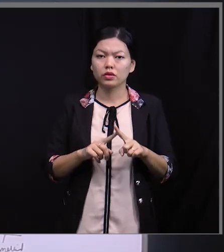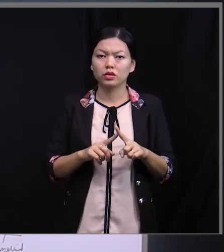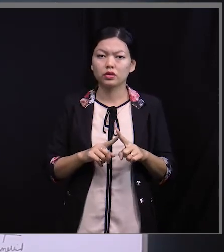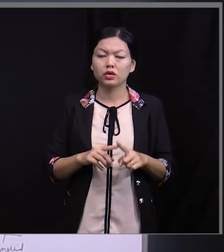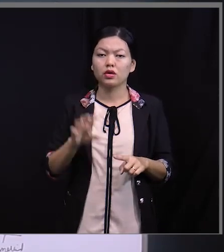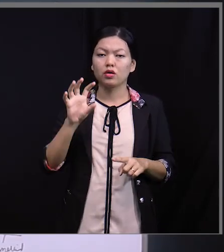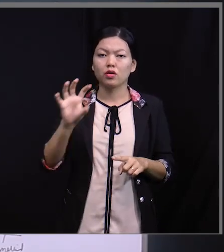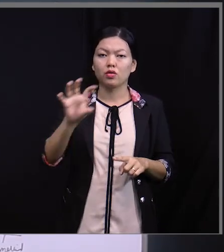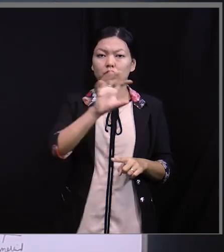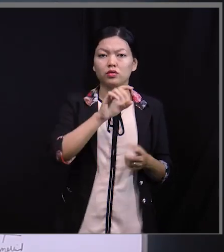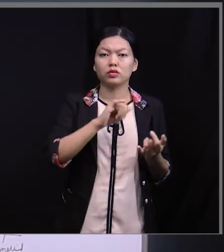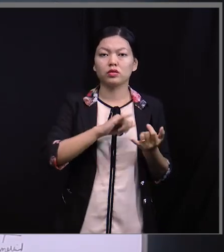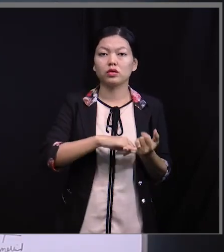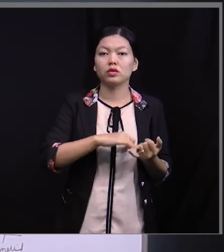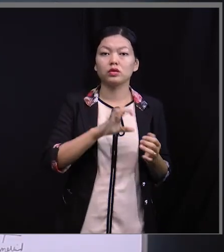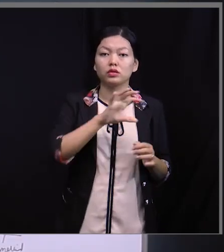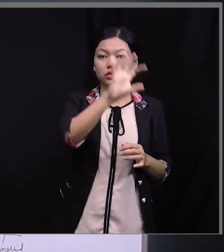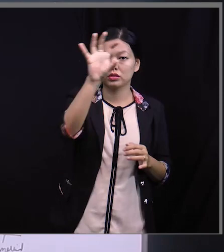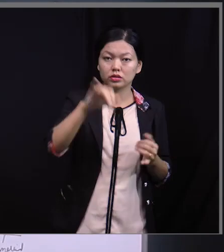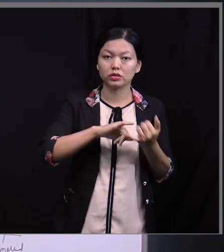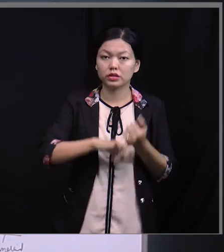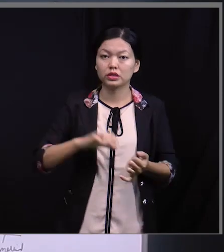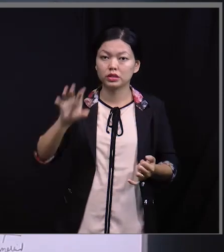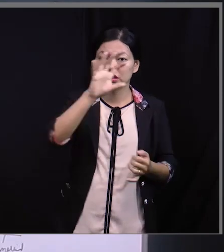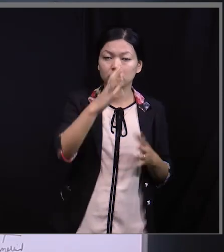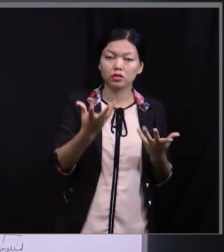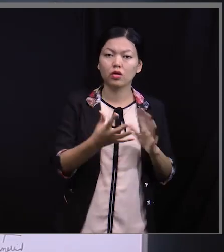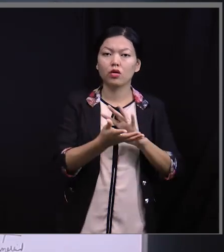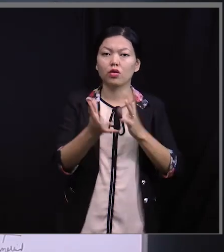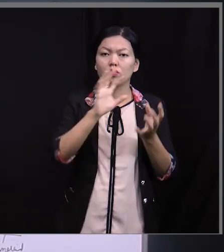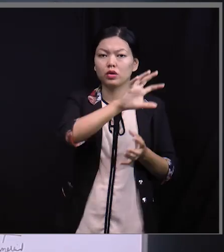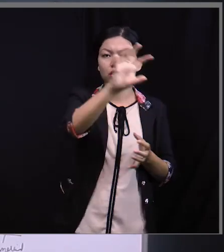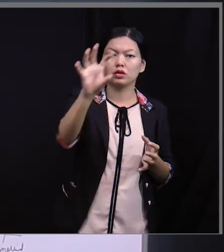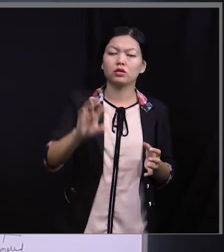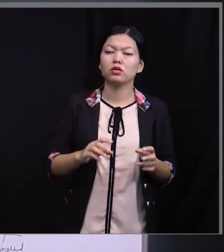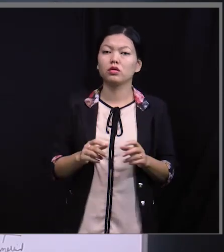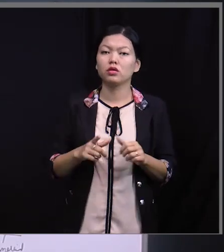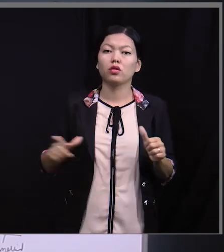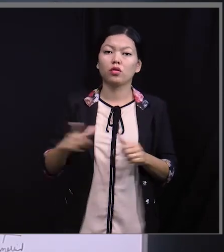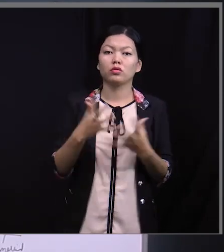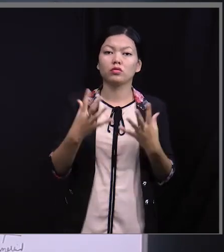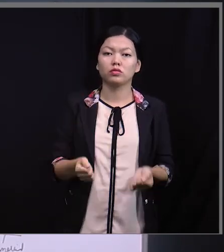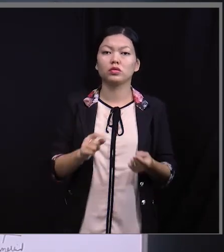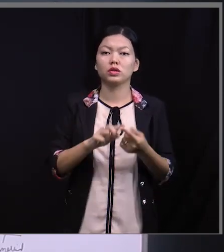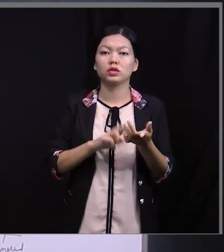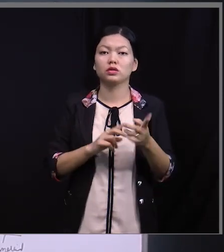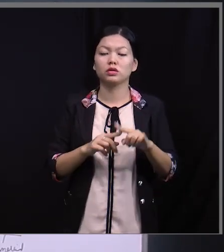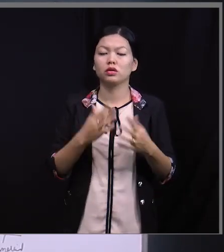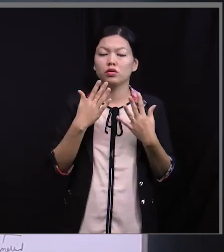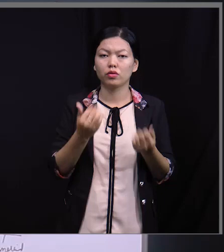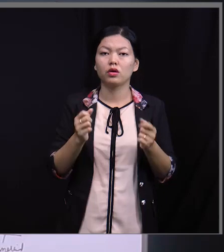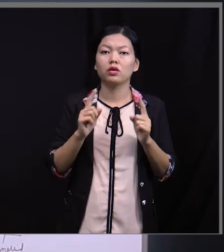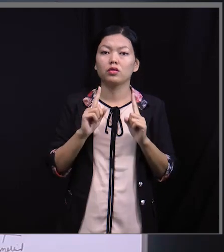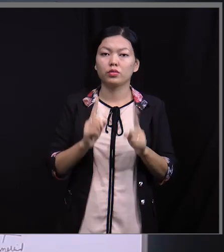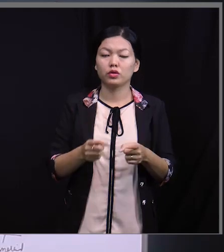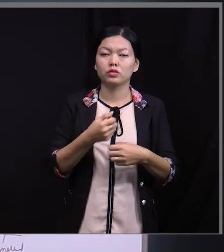entrepreneurs? Everyone, or all the countries in the world, need entrepreneurs to be prosperous or to